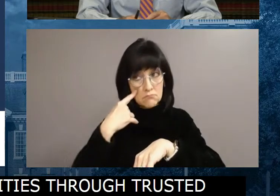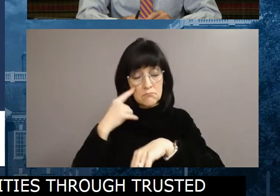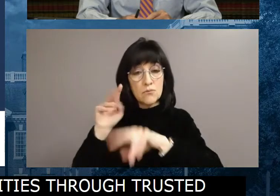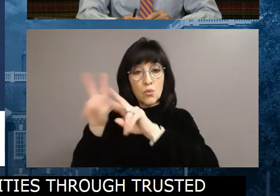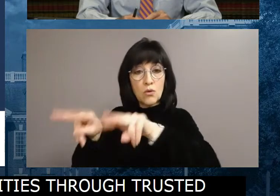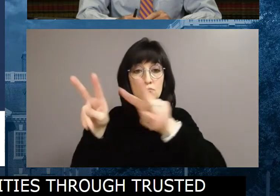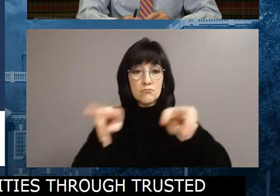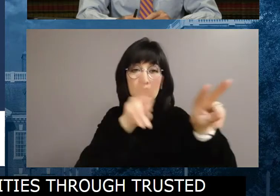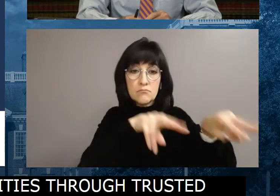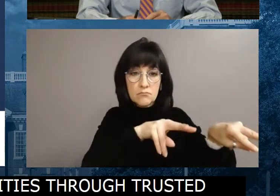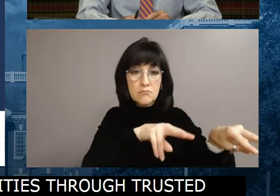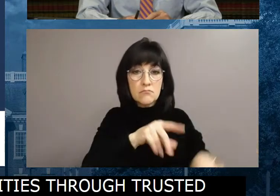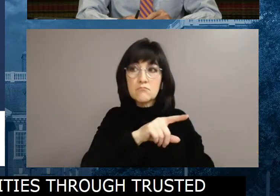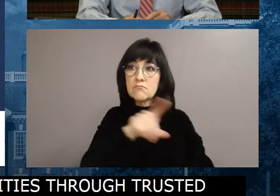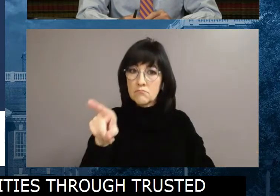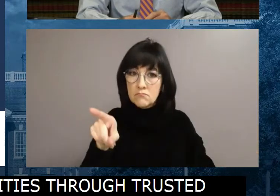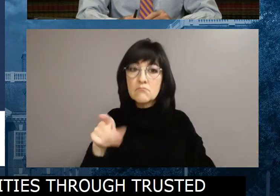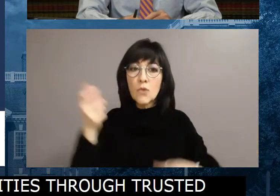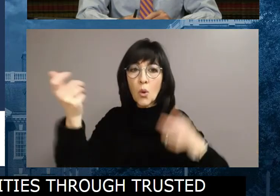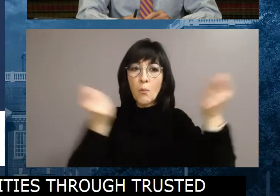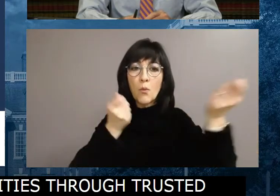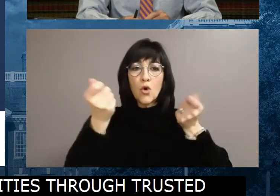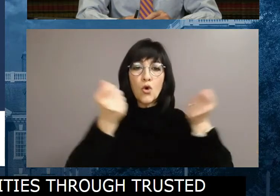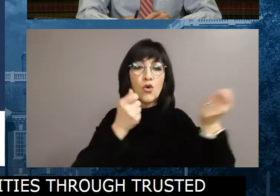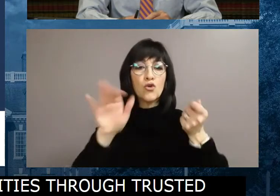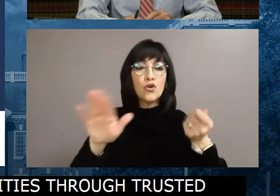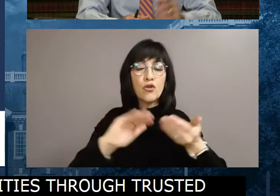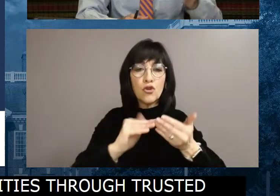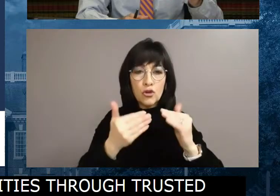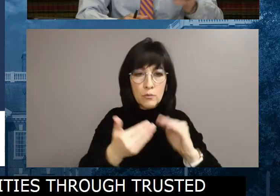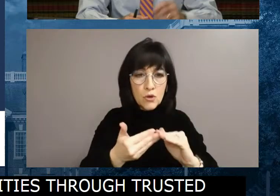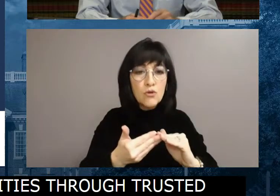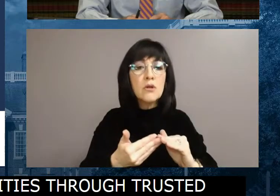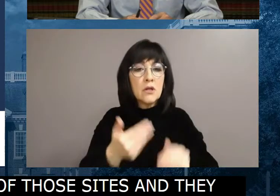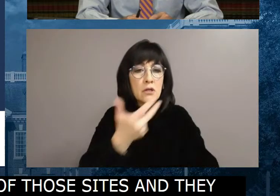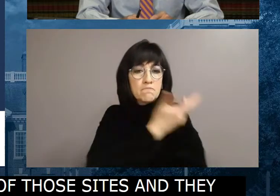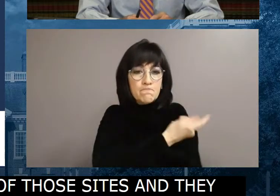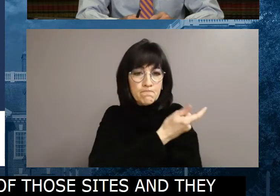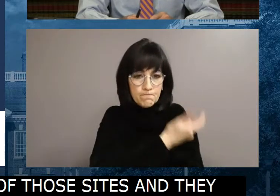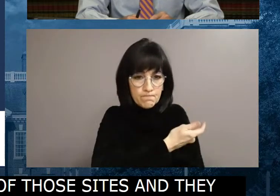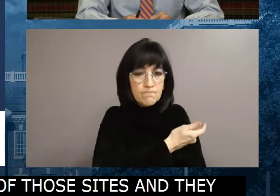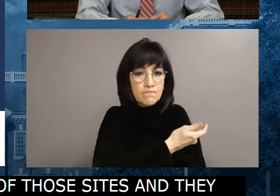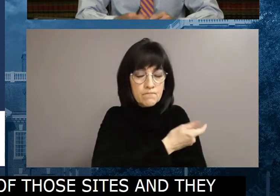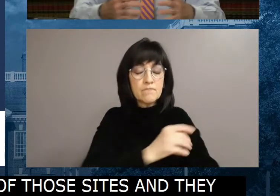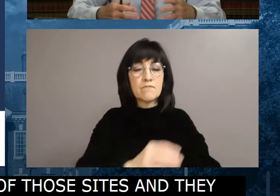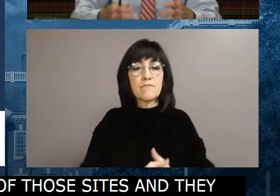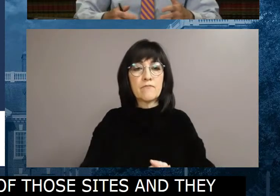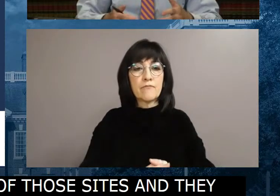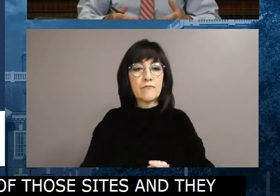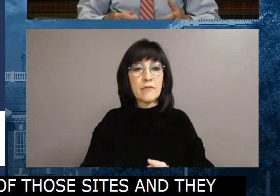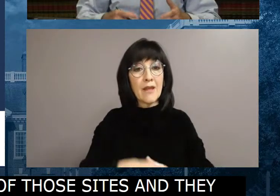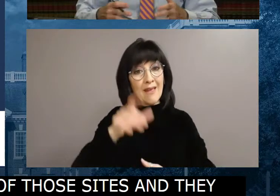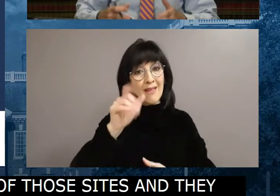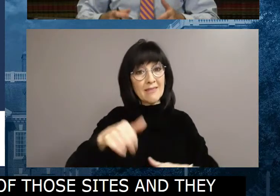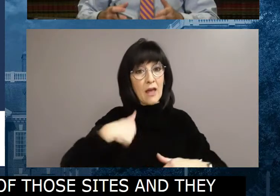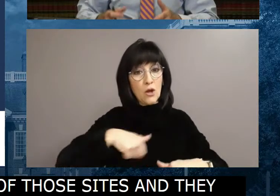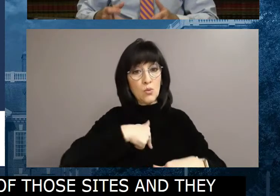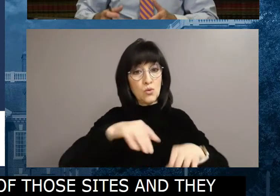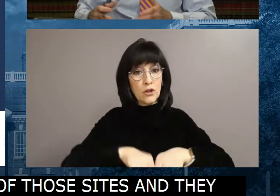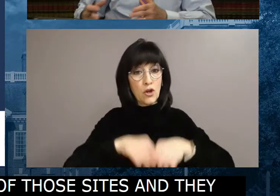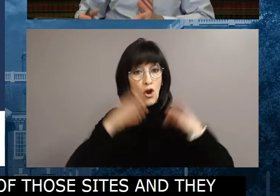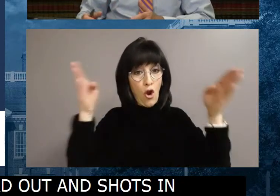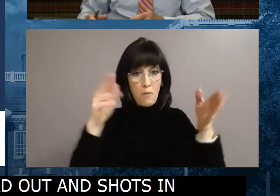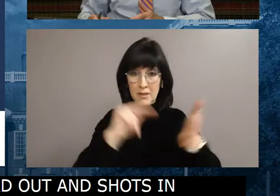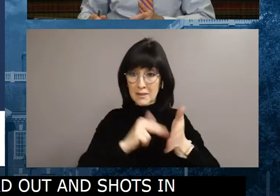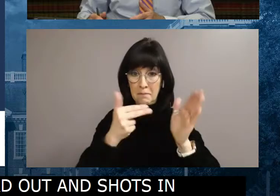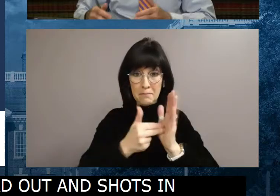effective getting the word out and getting shots into people's arms. This opening up of our registration list doesn't mean you'll have an appointment ready